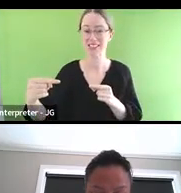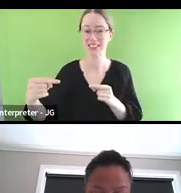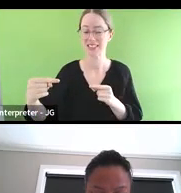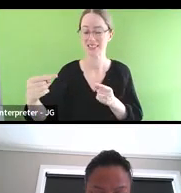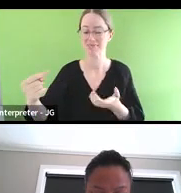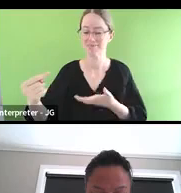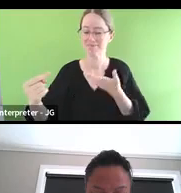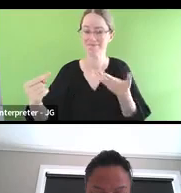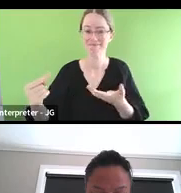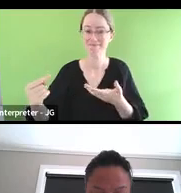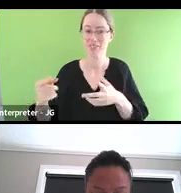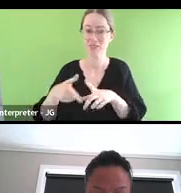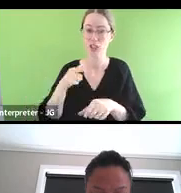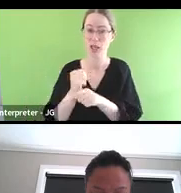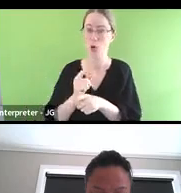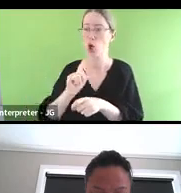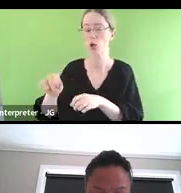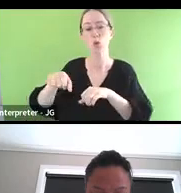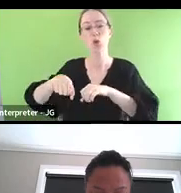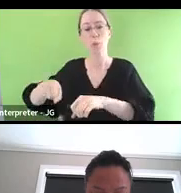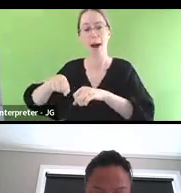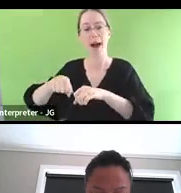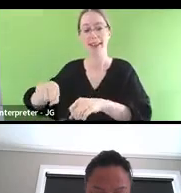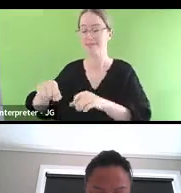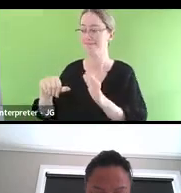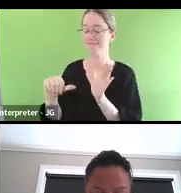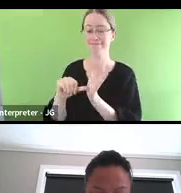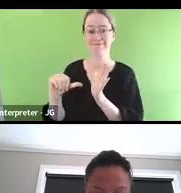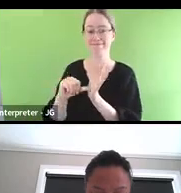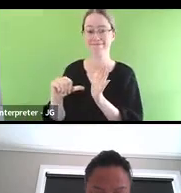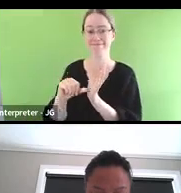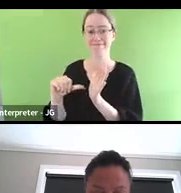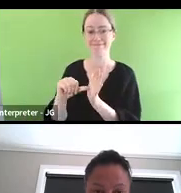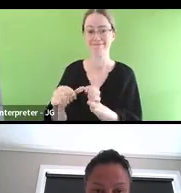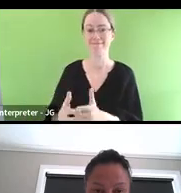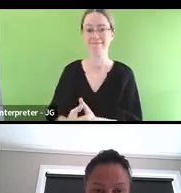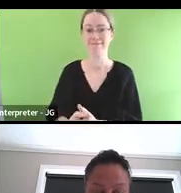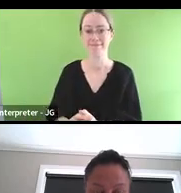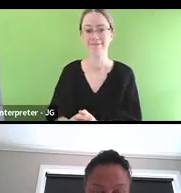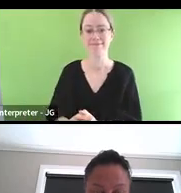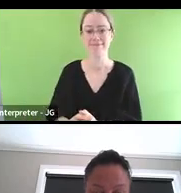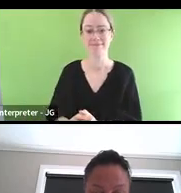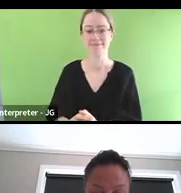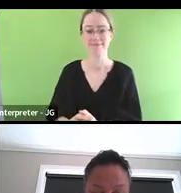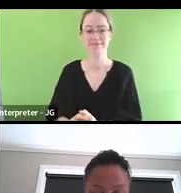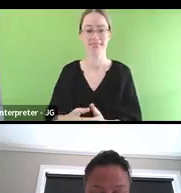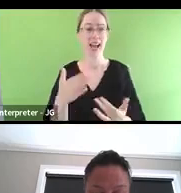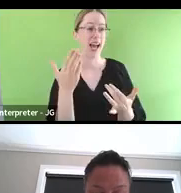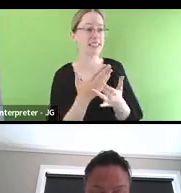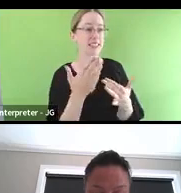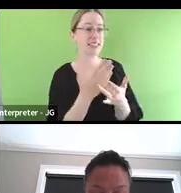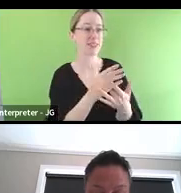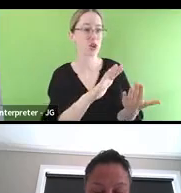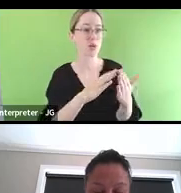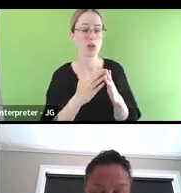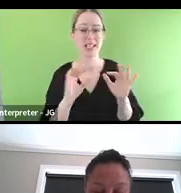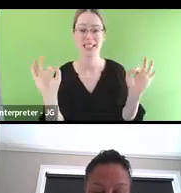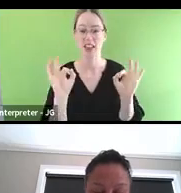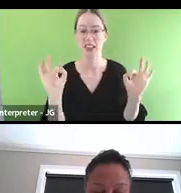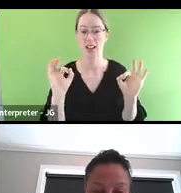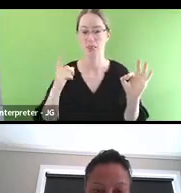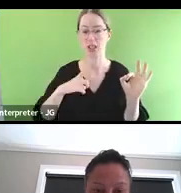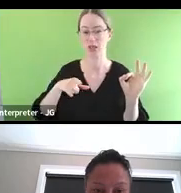even go and get my groceries. And yeah, I've got no access to the community at the moment without a guide